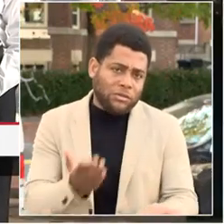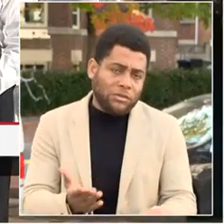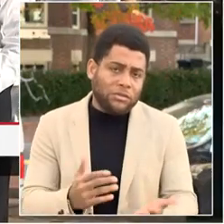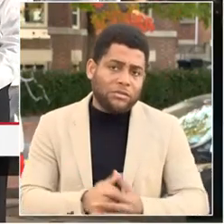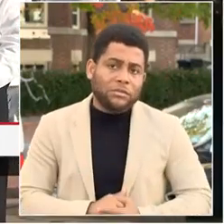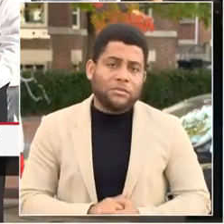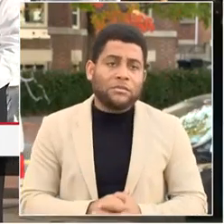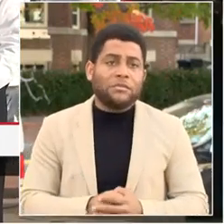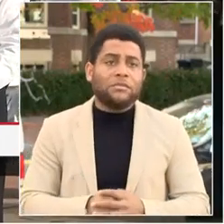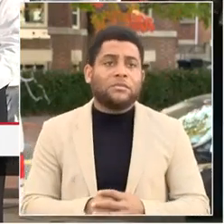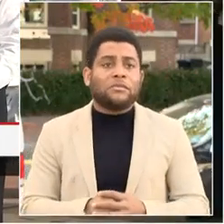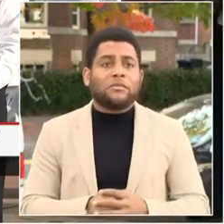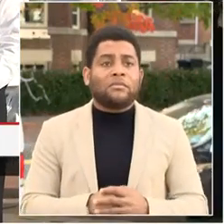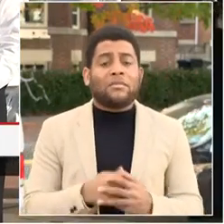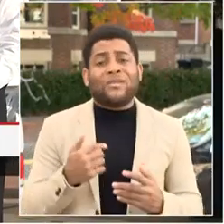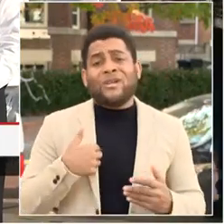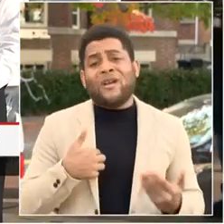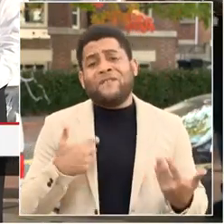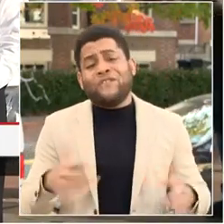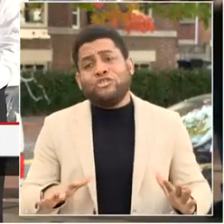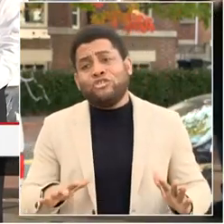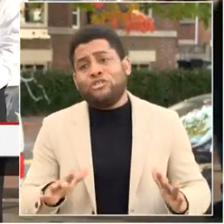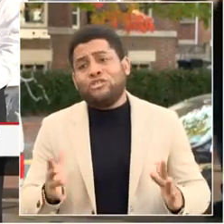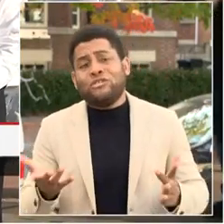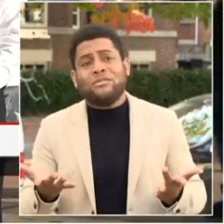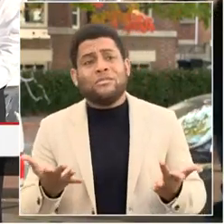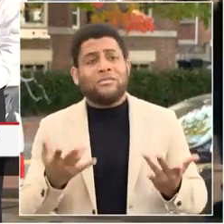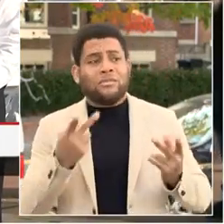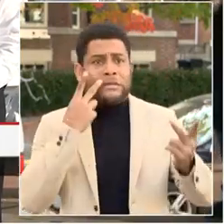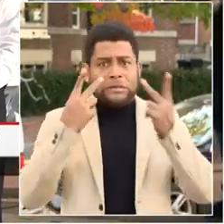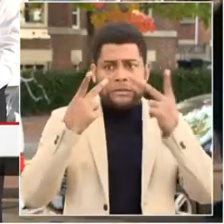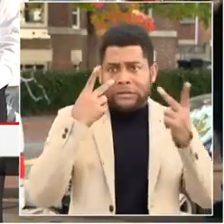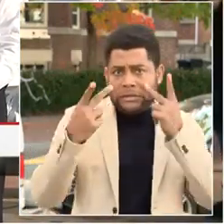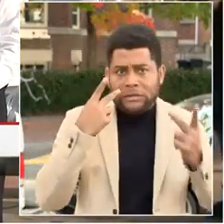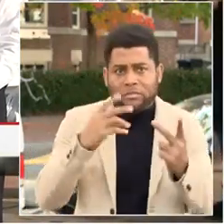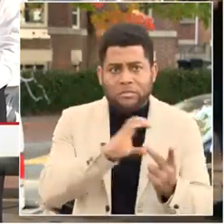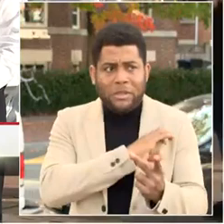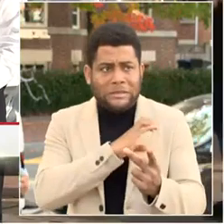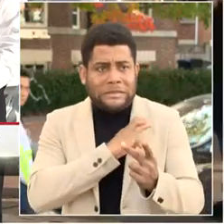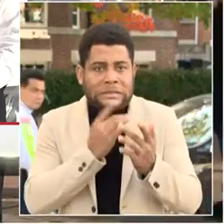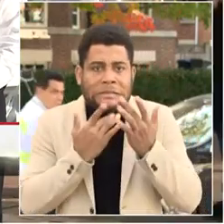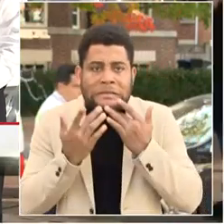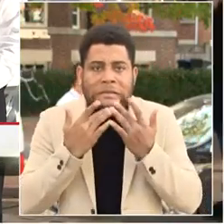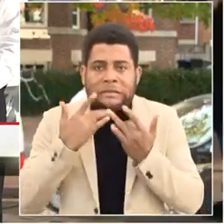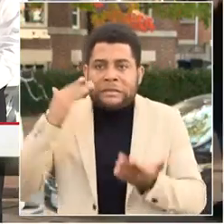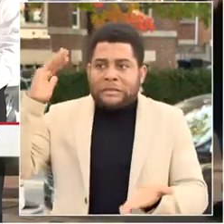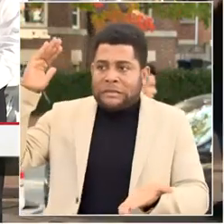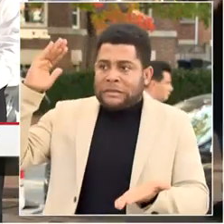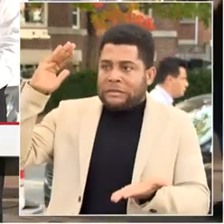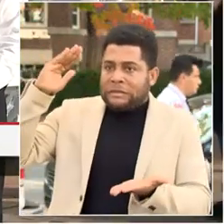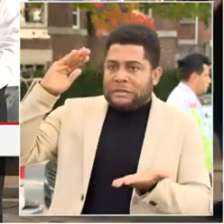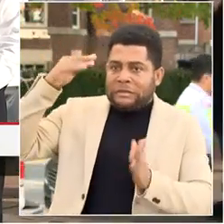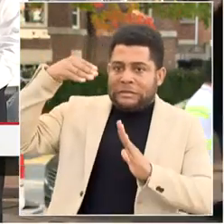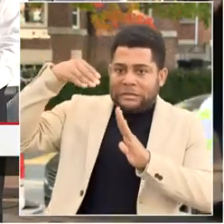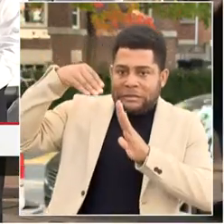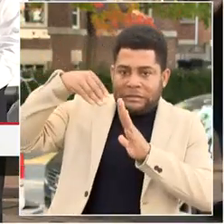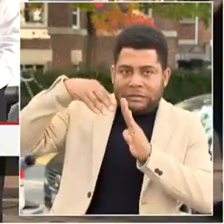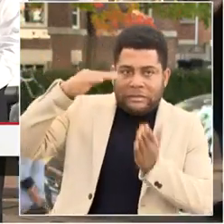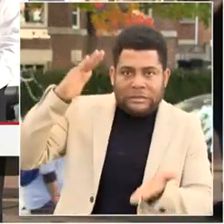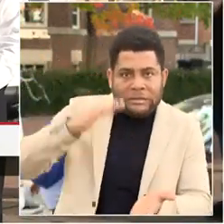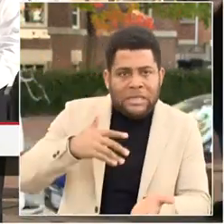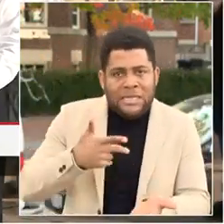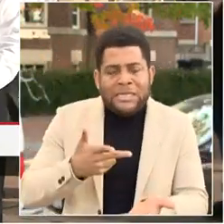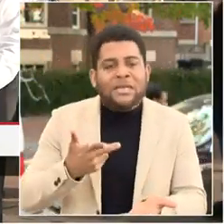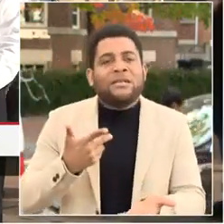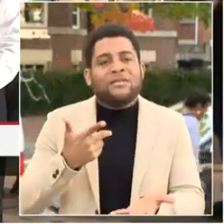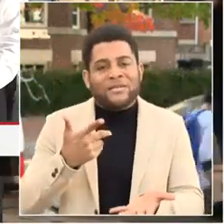our police numbers go down several hundred officers over the last several years, and we have to work very intently